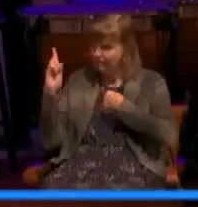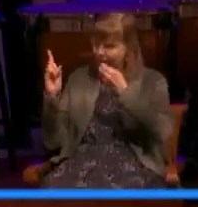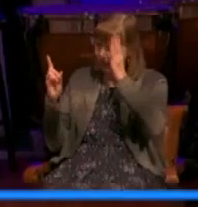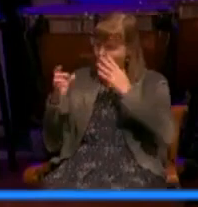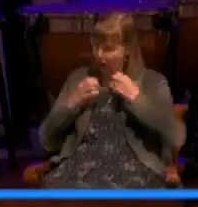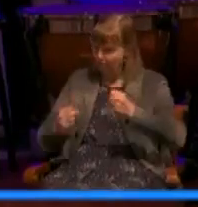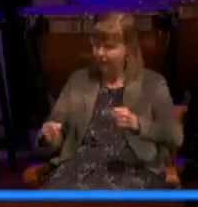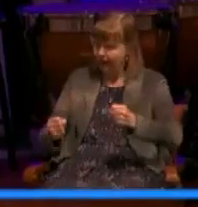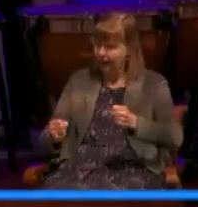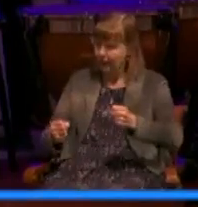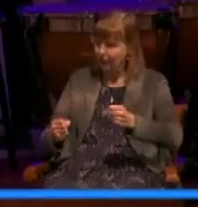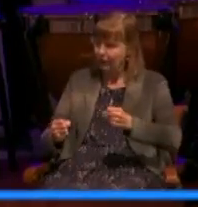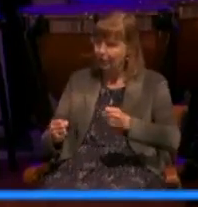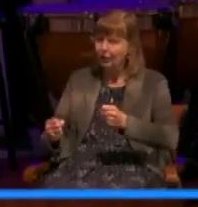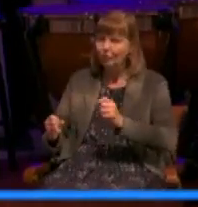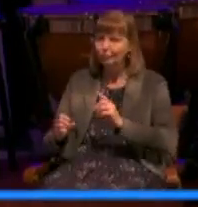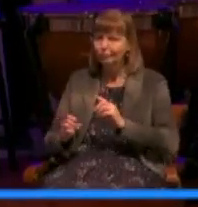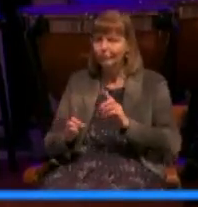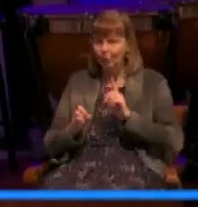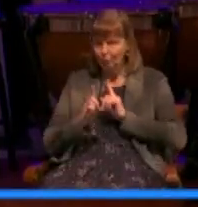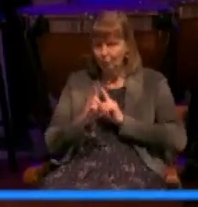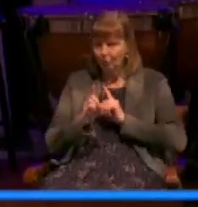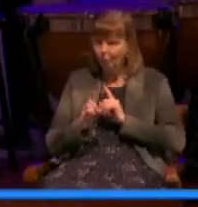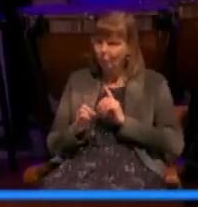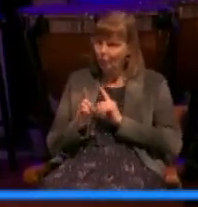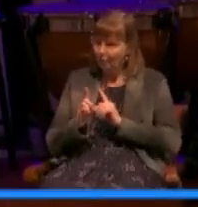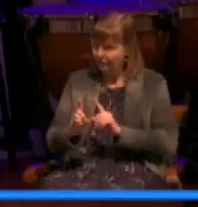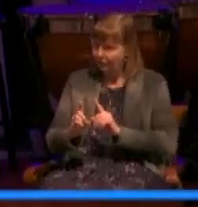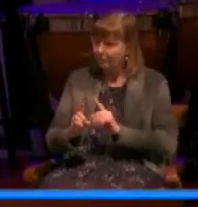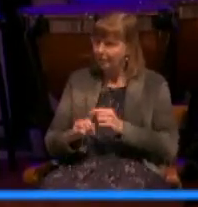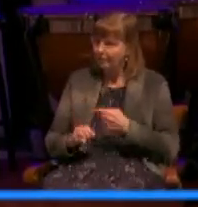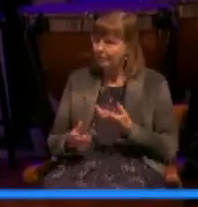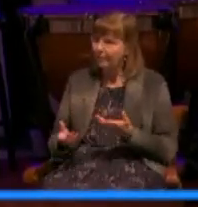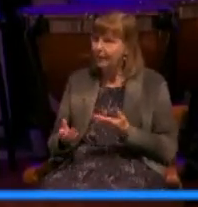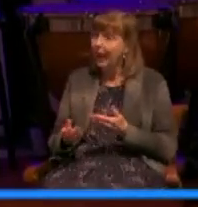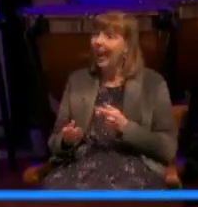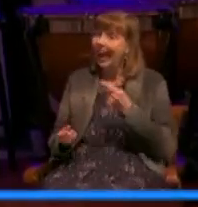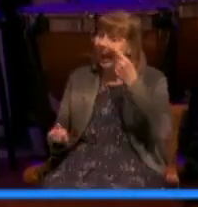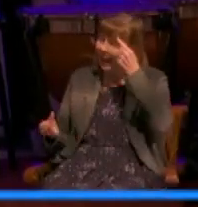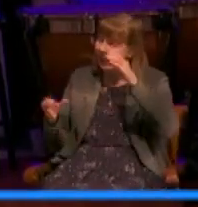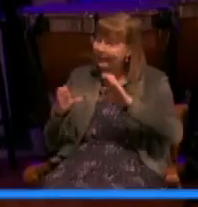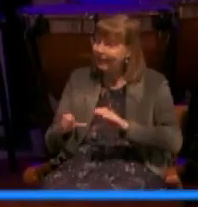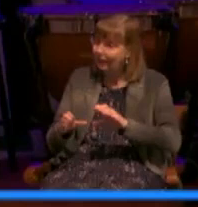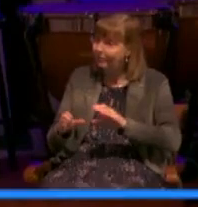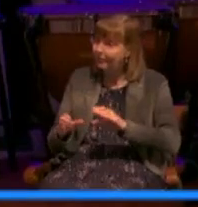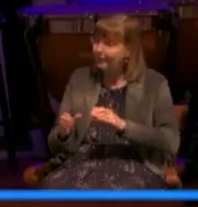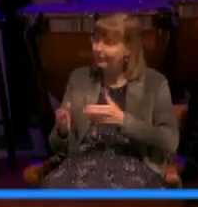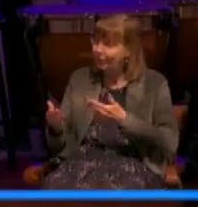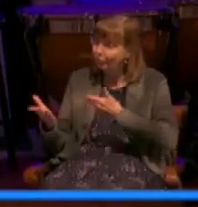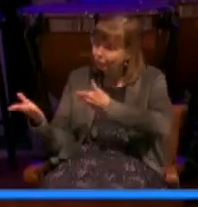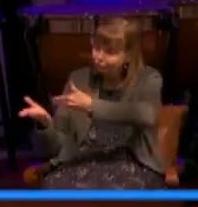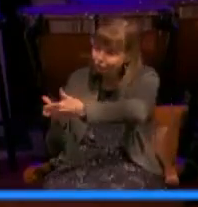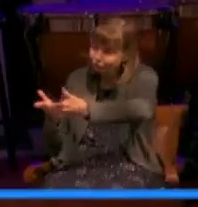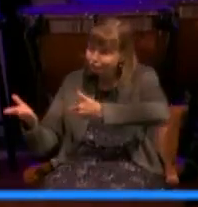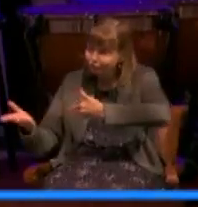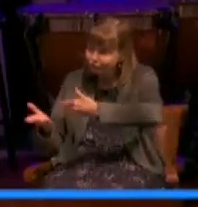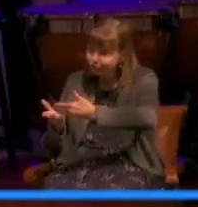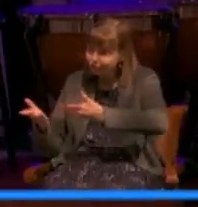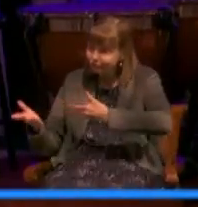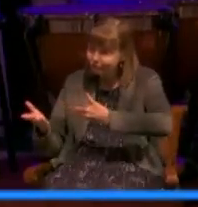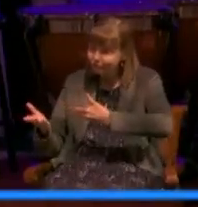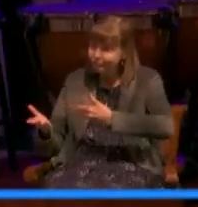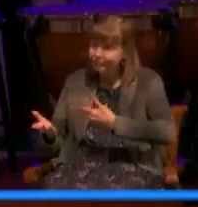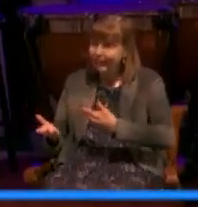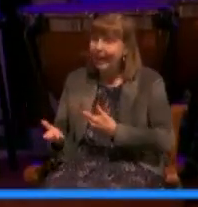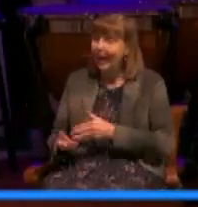before me and be blameless, that I may make a covenant between you and me, and I may multiply